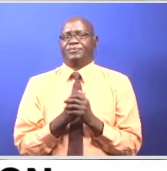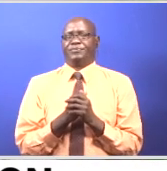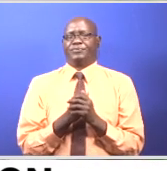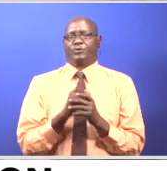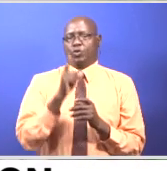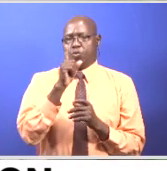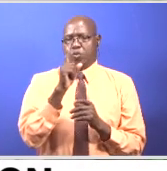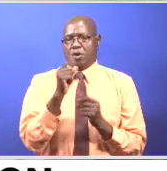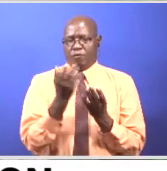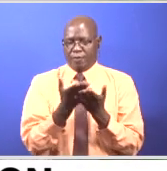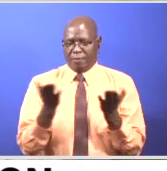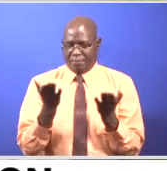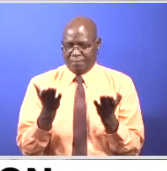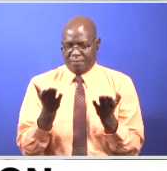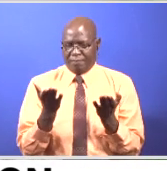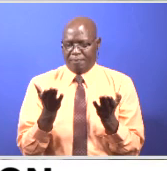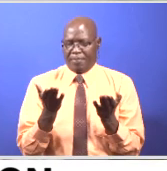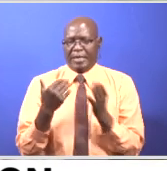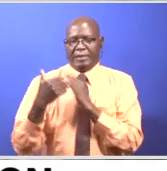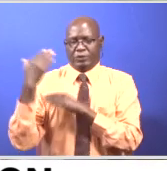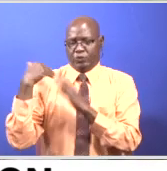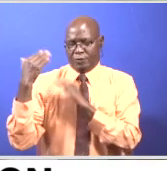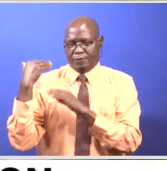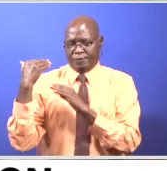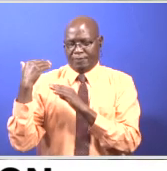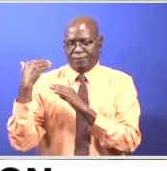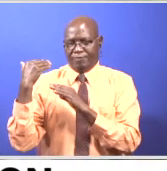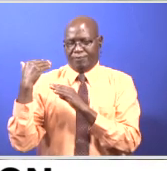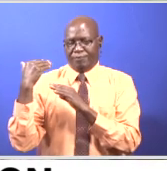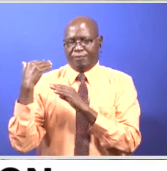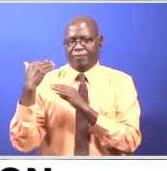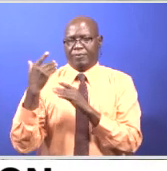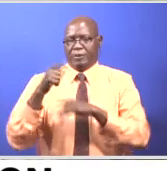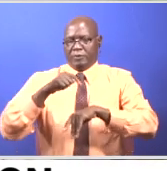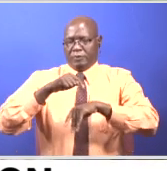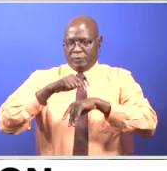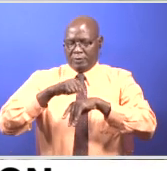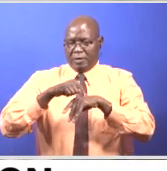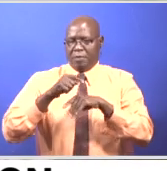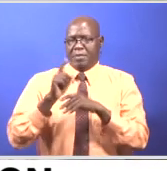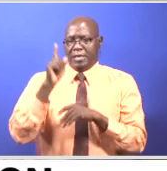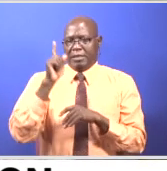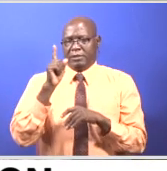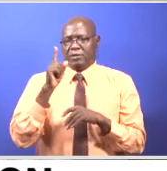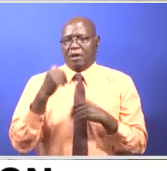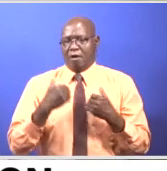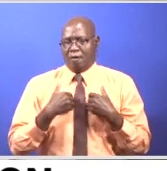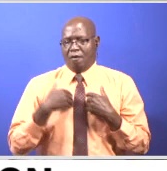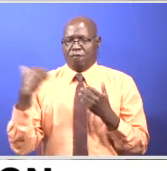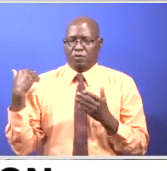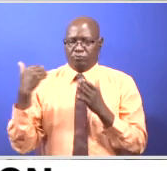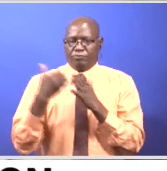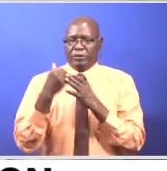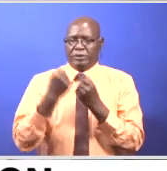One of them is historical. That is, across time, religions have sponsored a